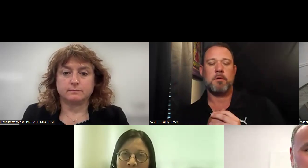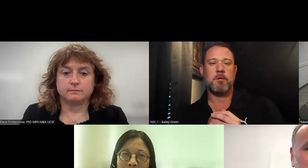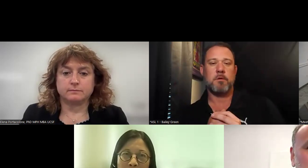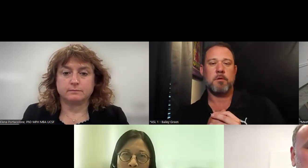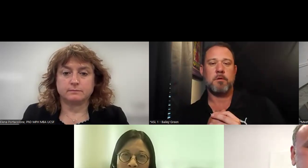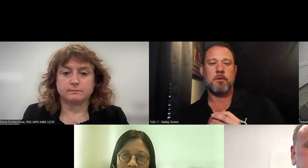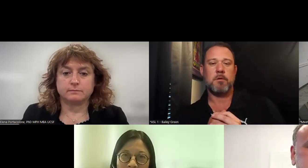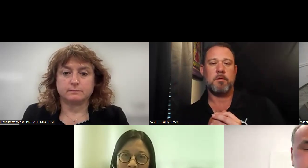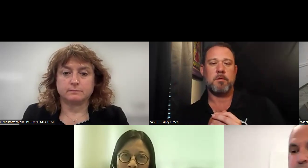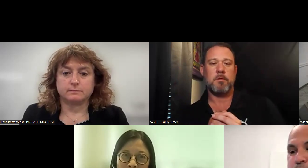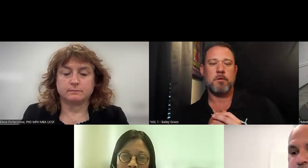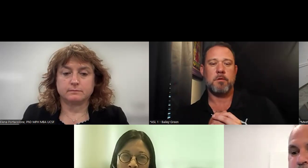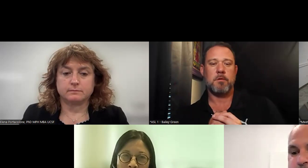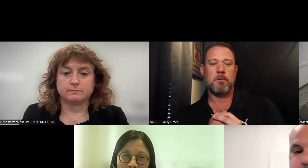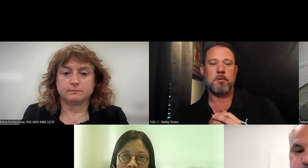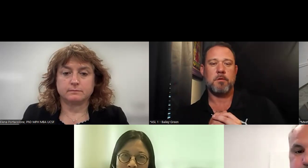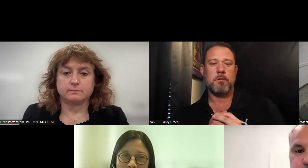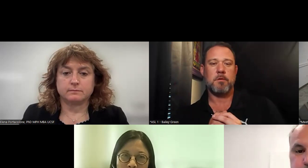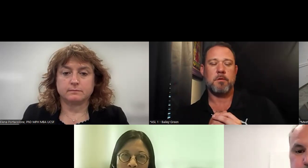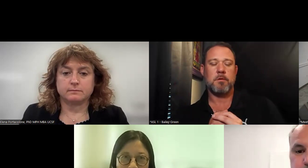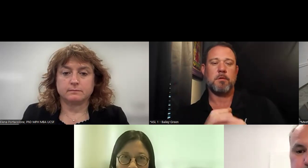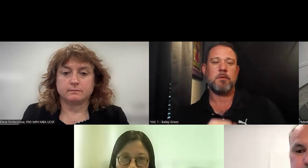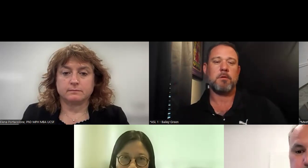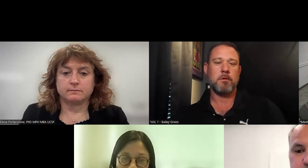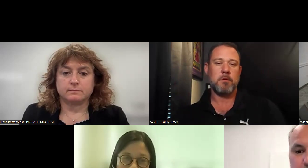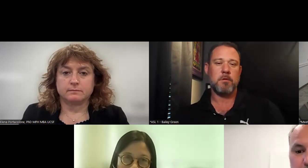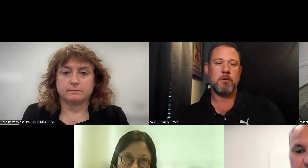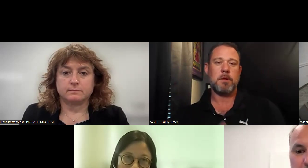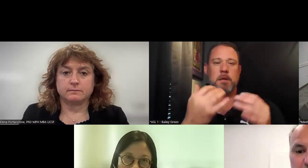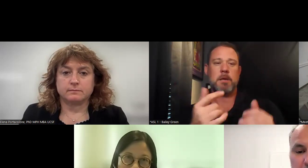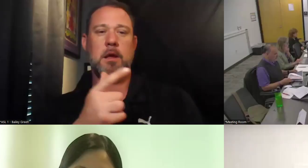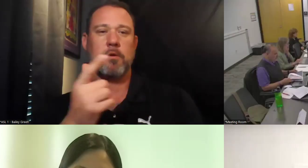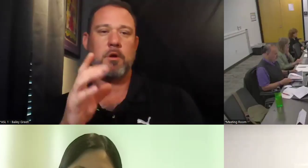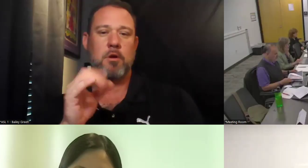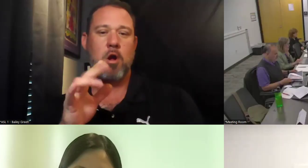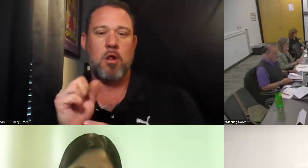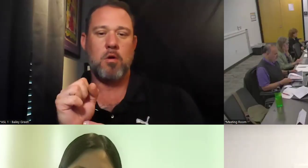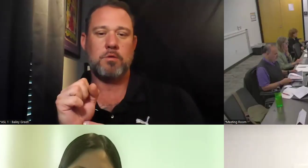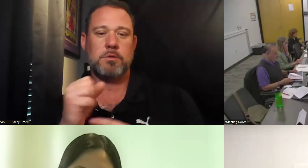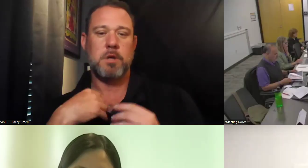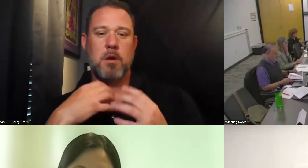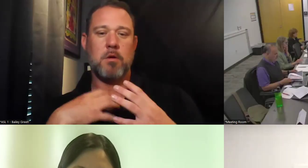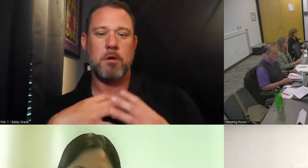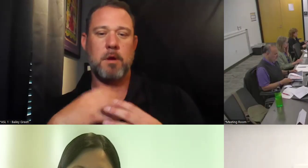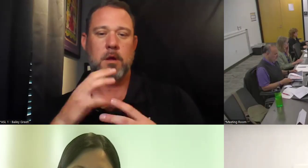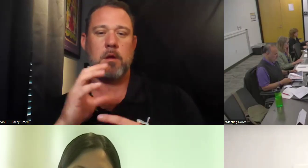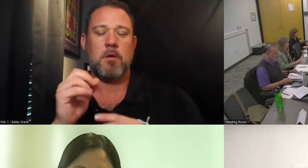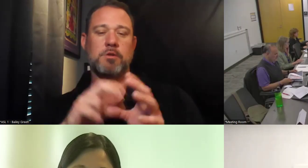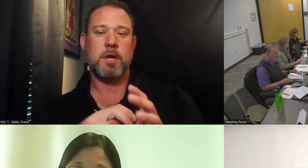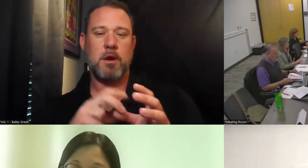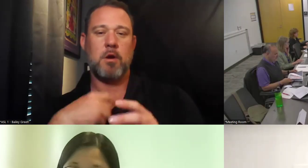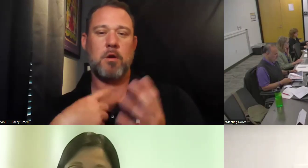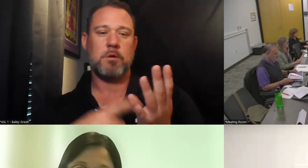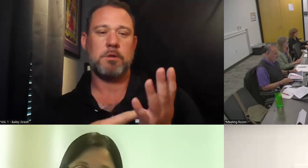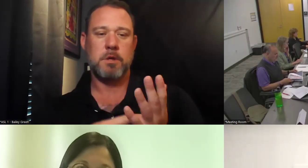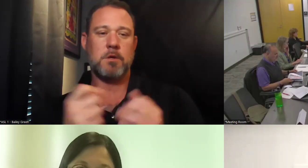this morning. We will now turn it to Carlos, our committee vice chair, to bring our